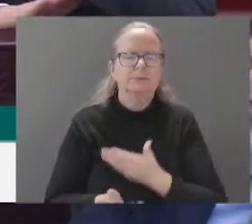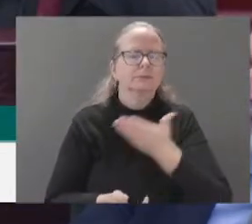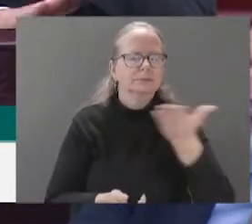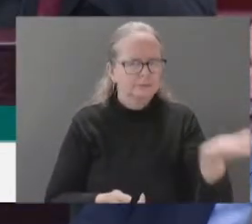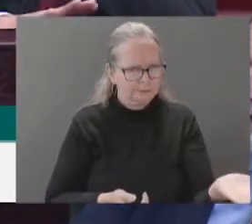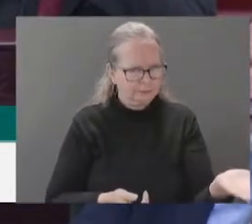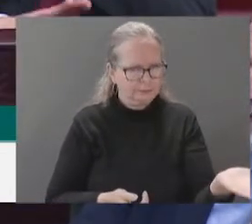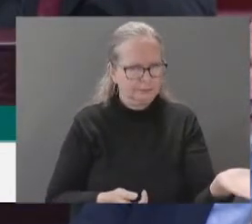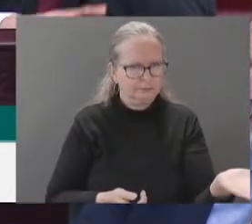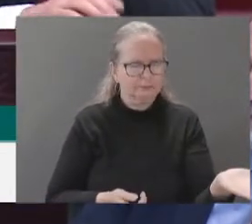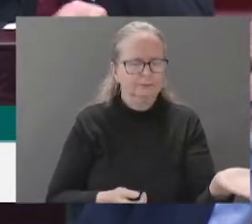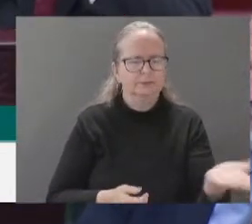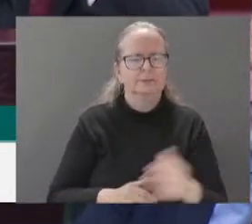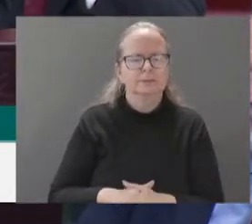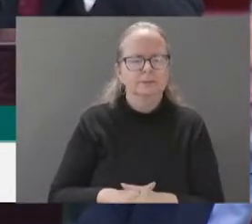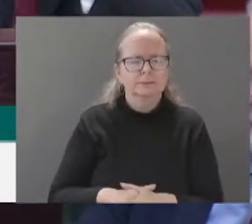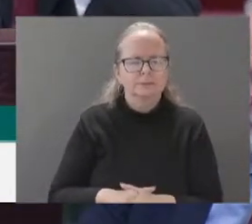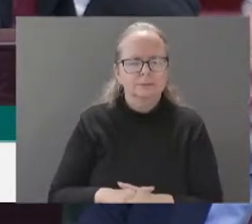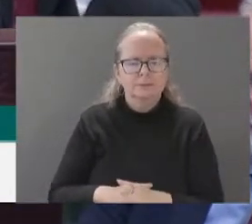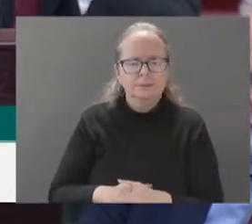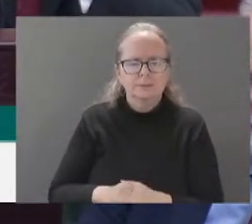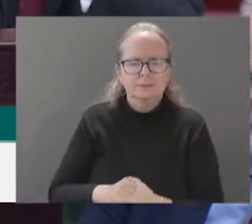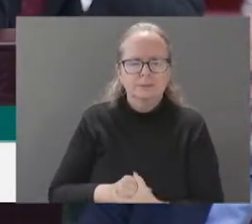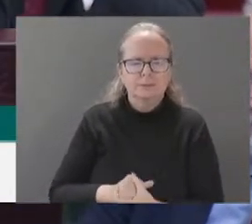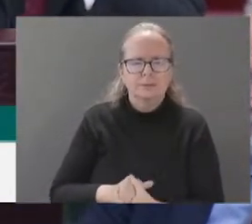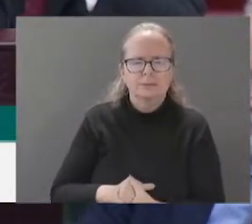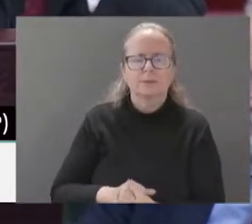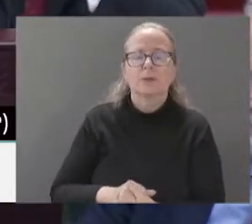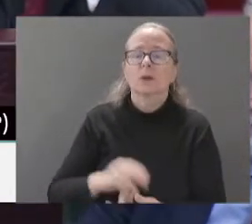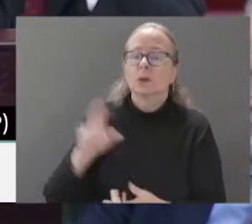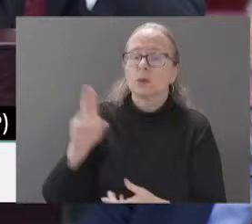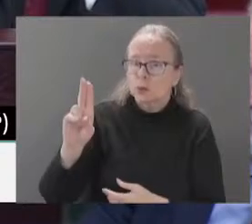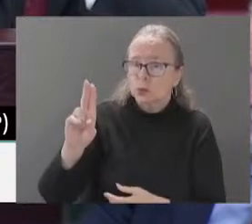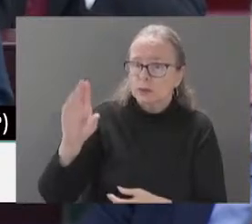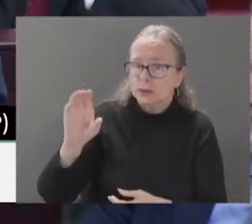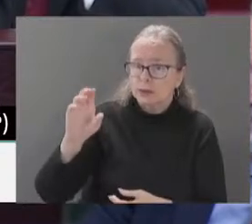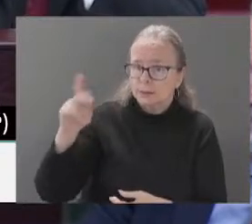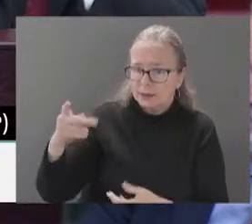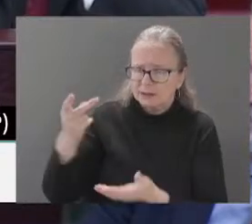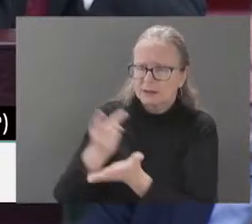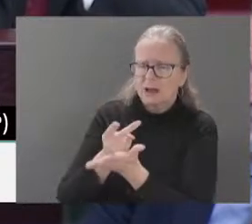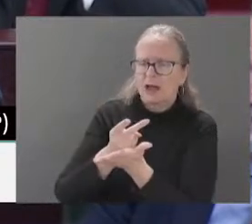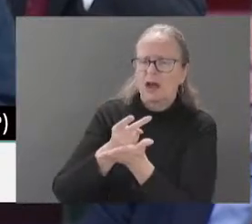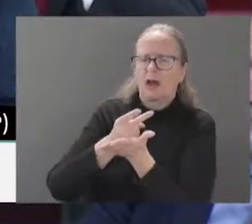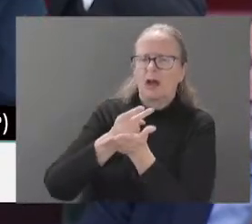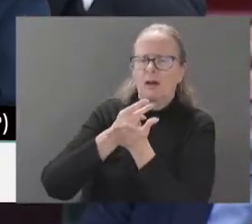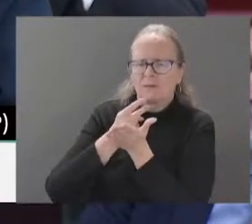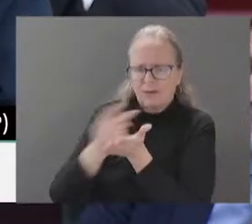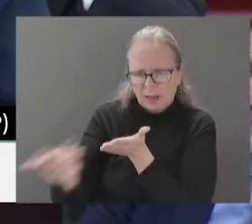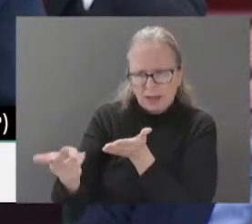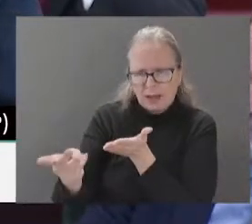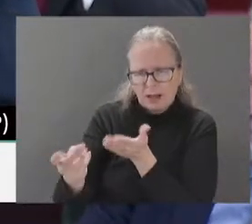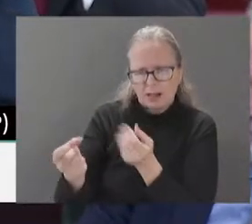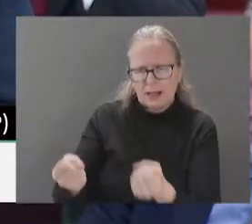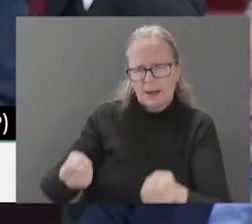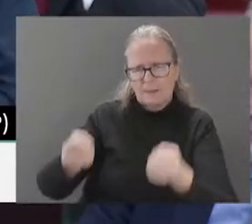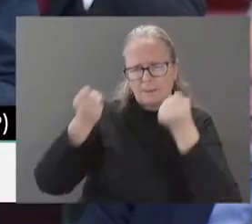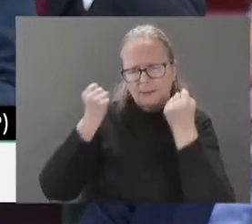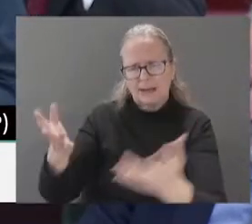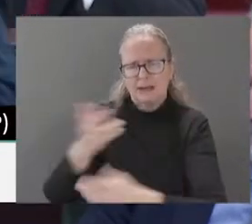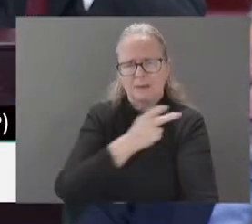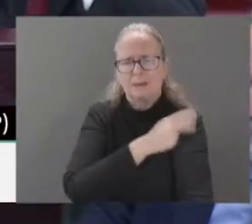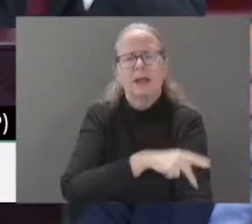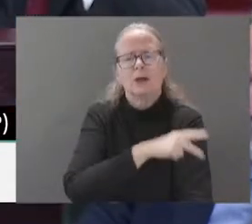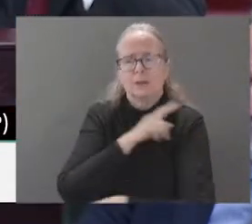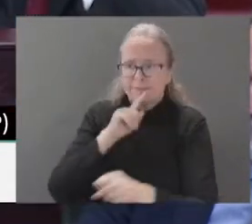Center given that the UCP has utterly failed dozens of patients who are promised real care and ended up in motel rooms and given